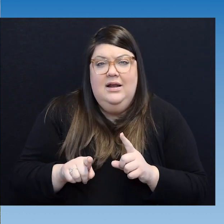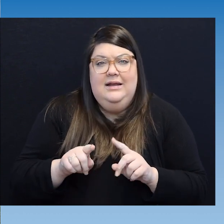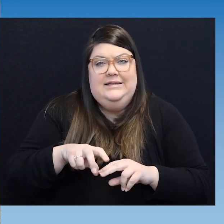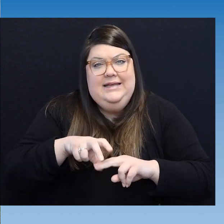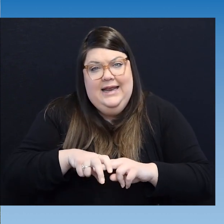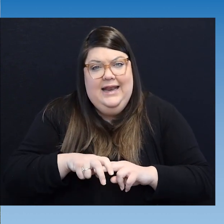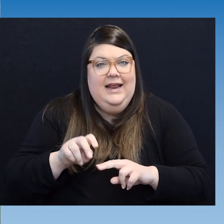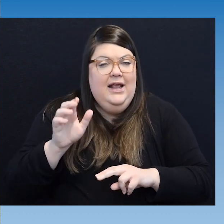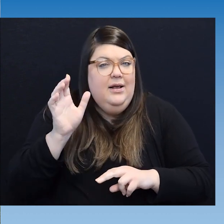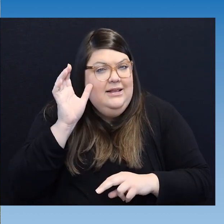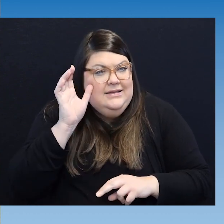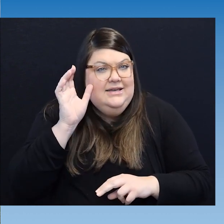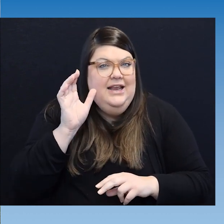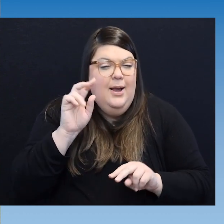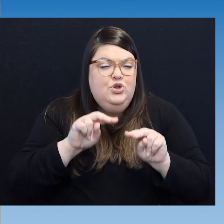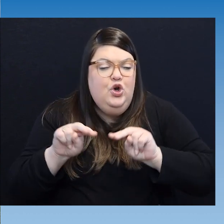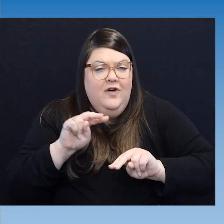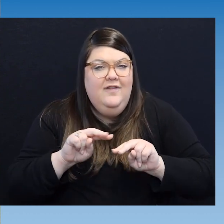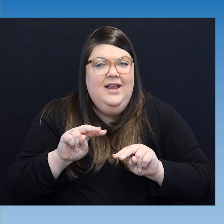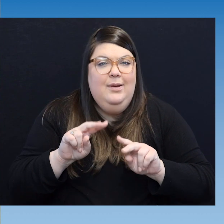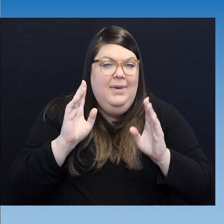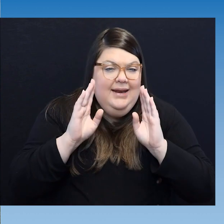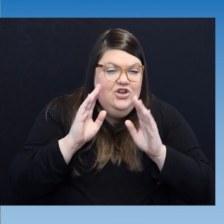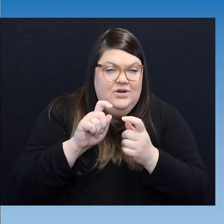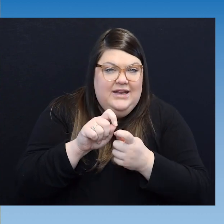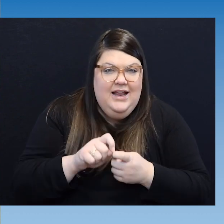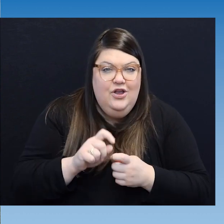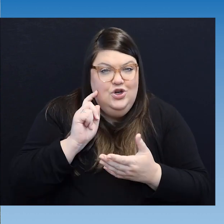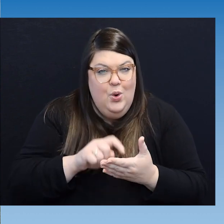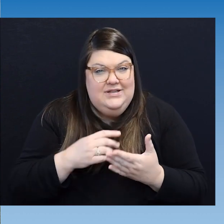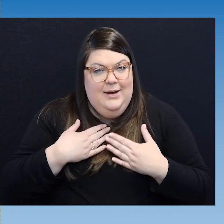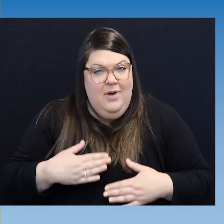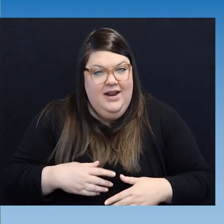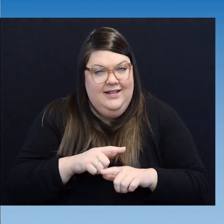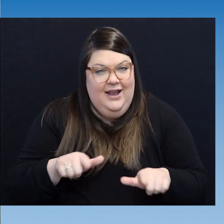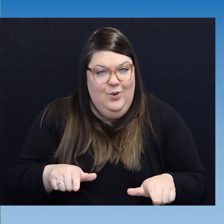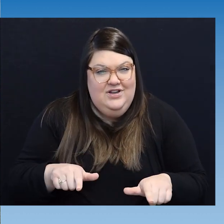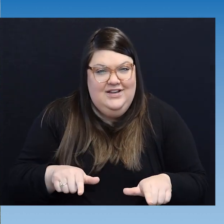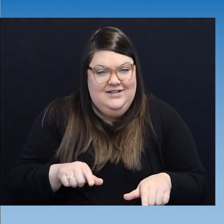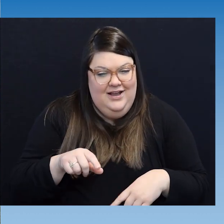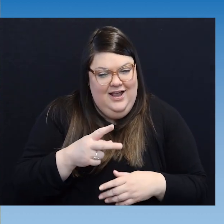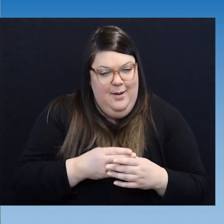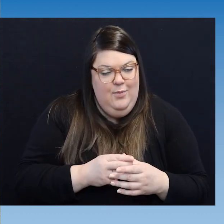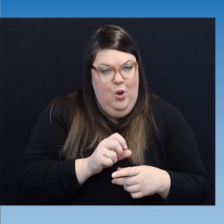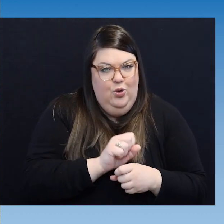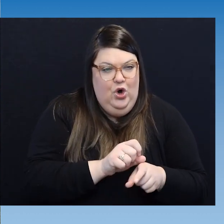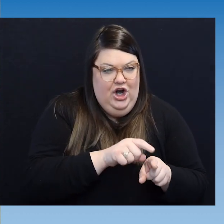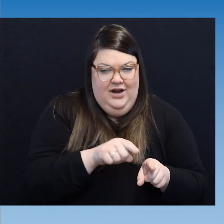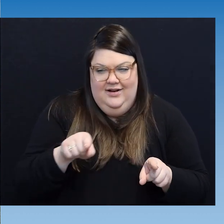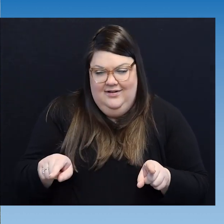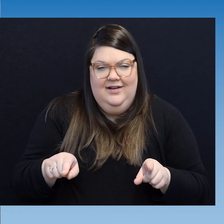the paying attention to details, to noticing body language, that the two forms of work have a lot of